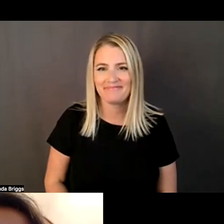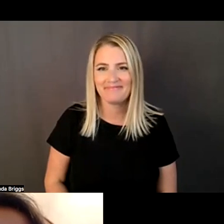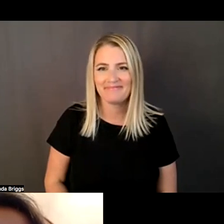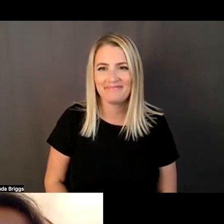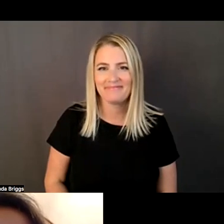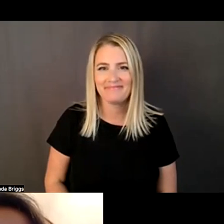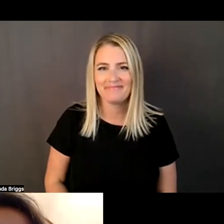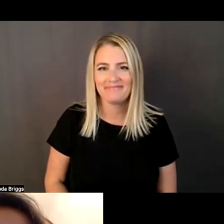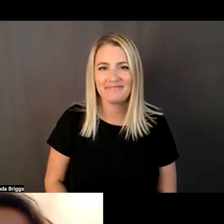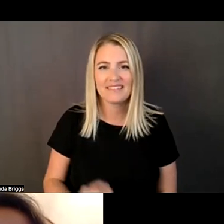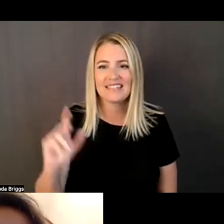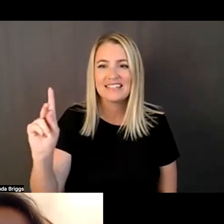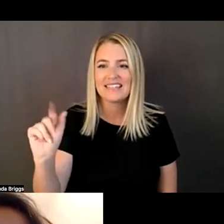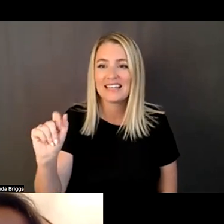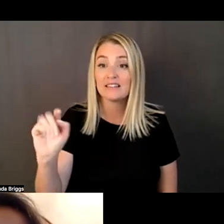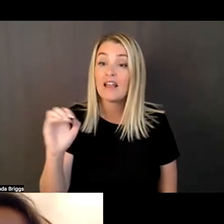I feel